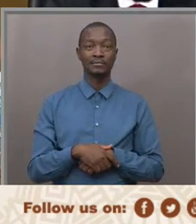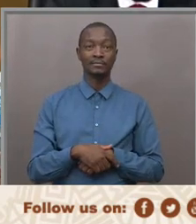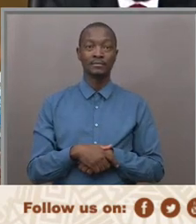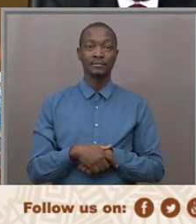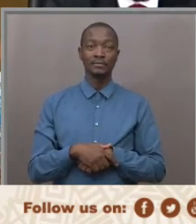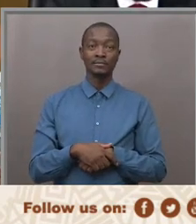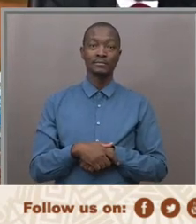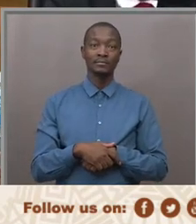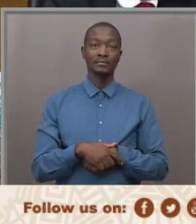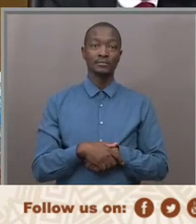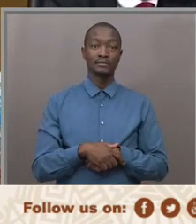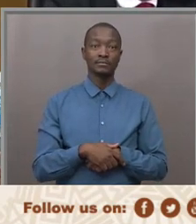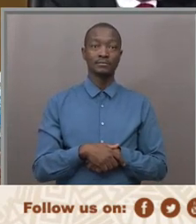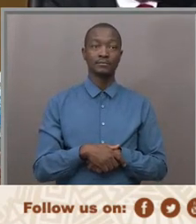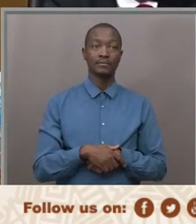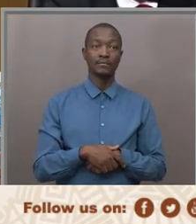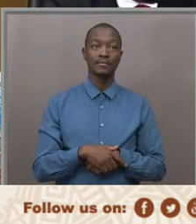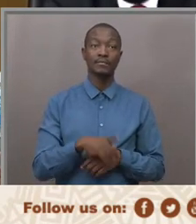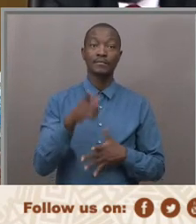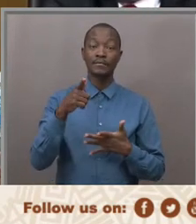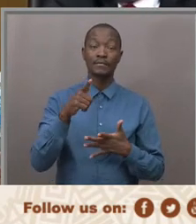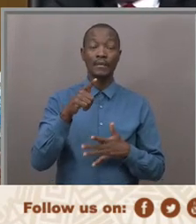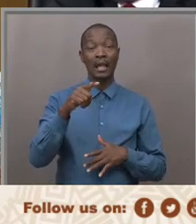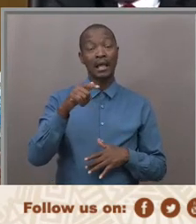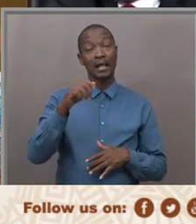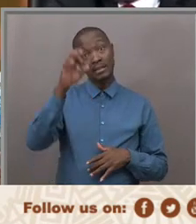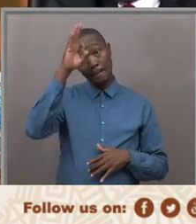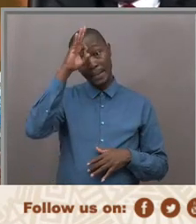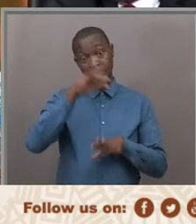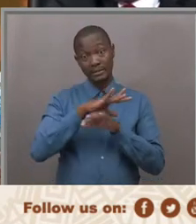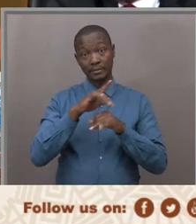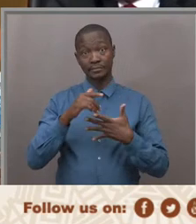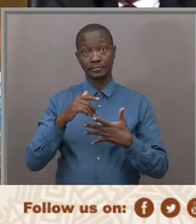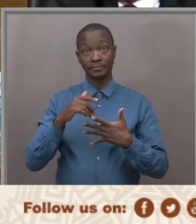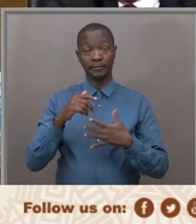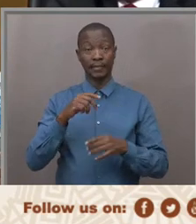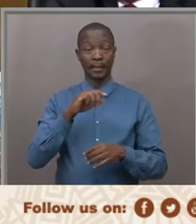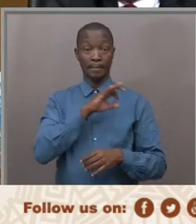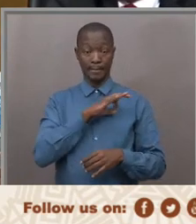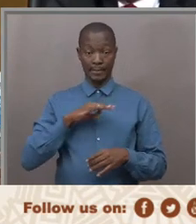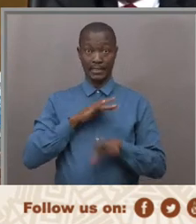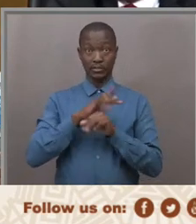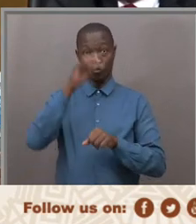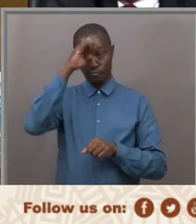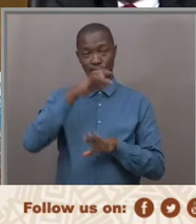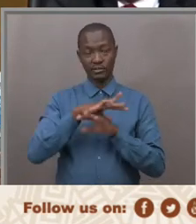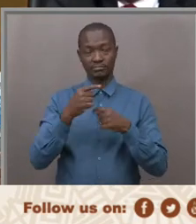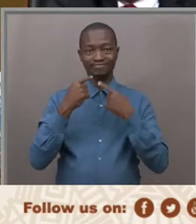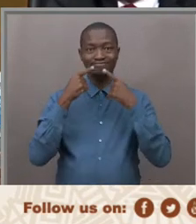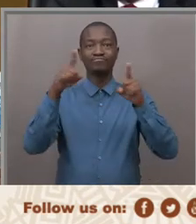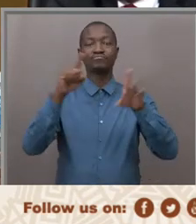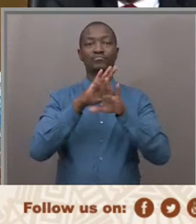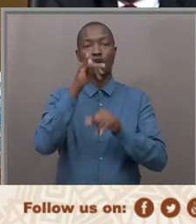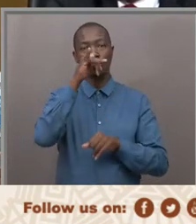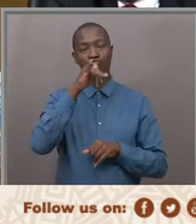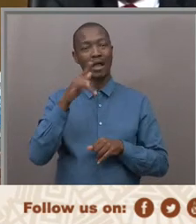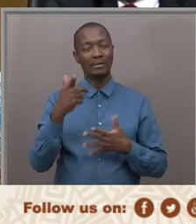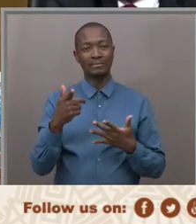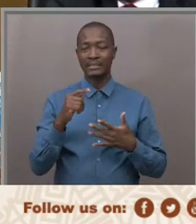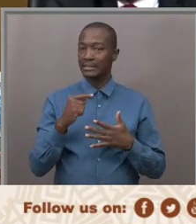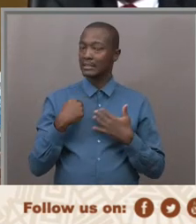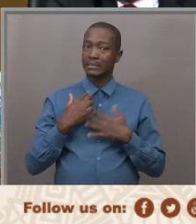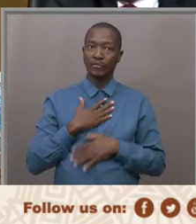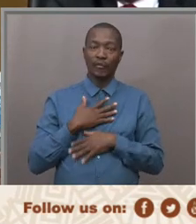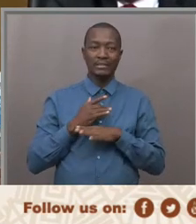Honorable members, the Minister of Police announced new crime statistics on Friday. We are very disturbed that